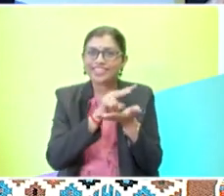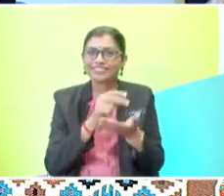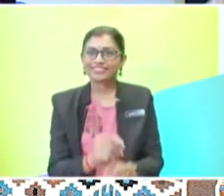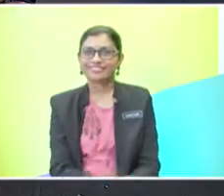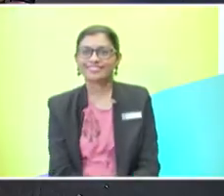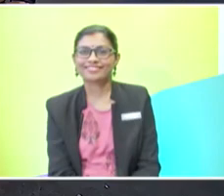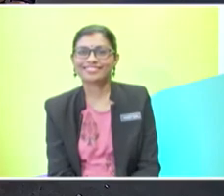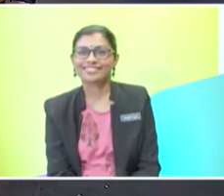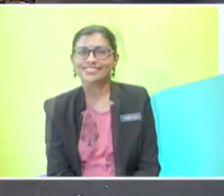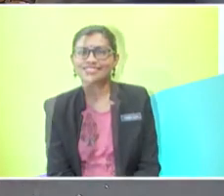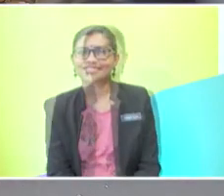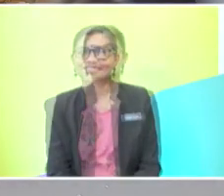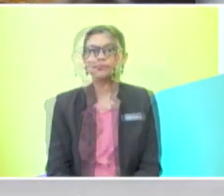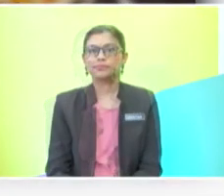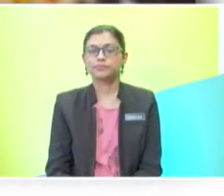right, let's have a look.